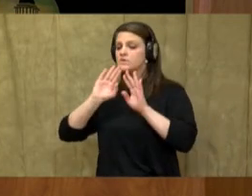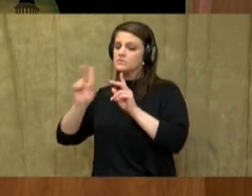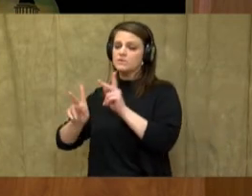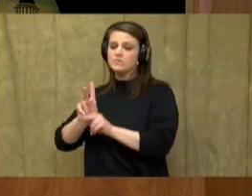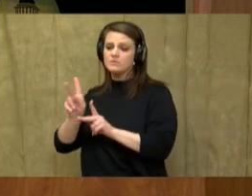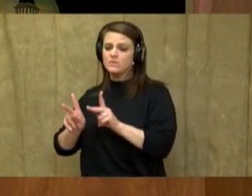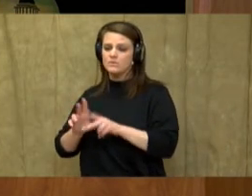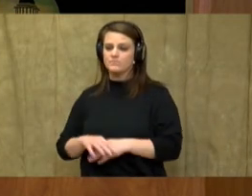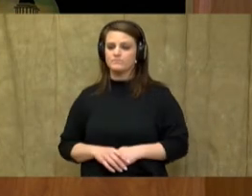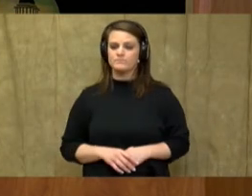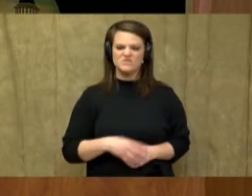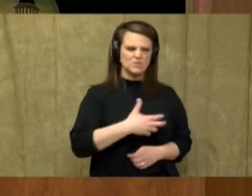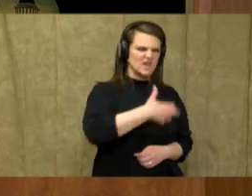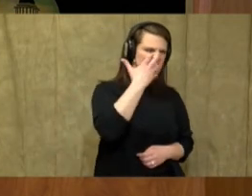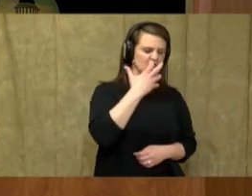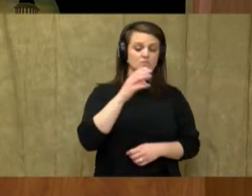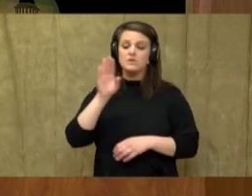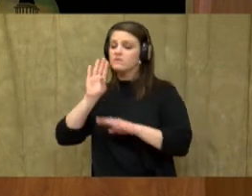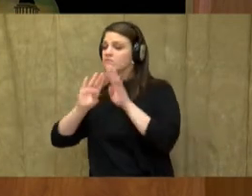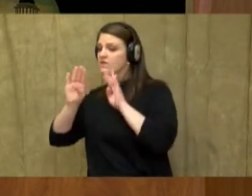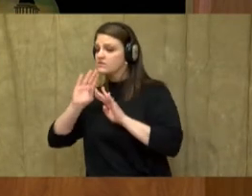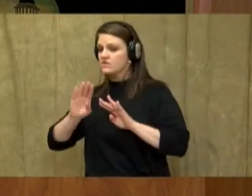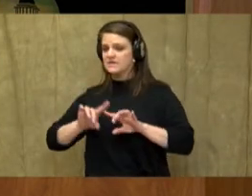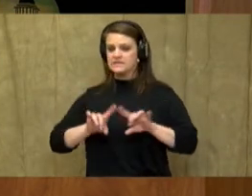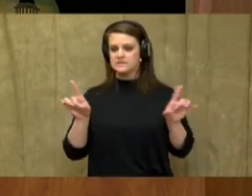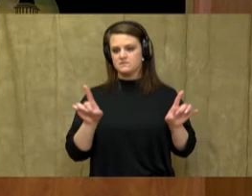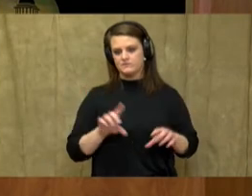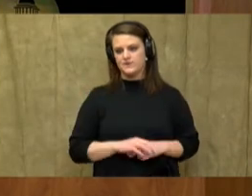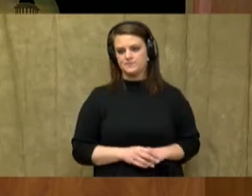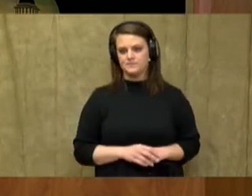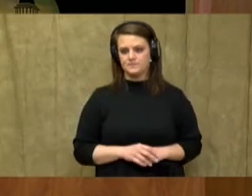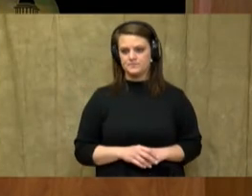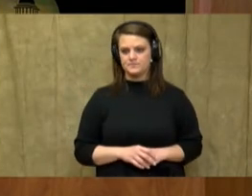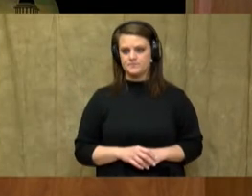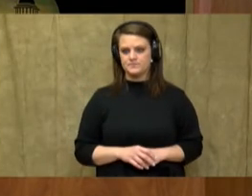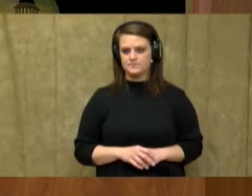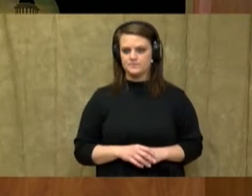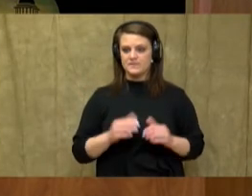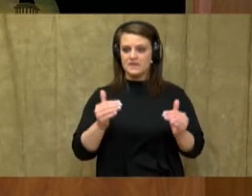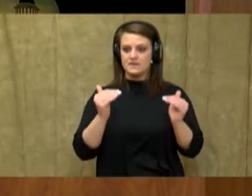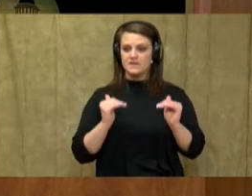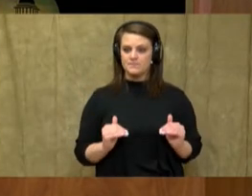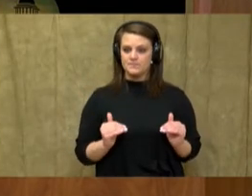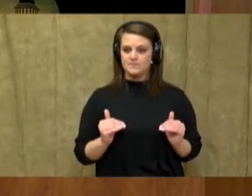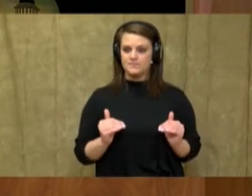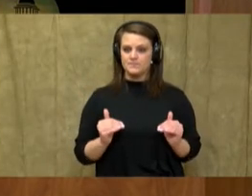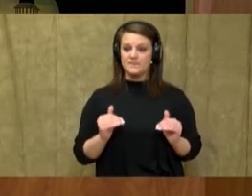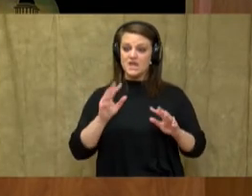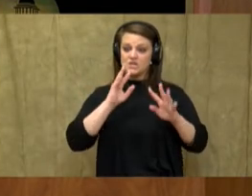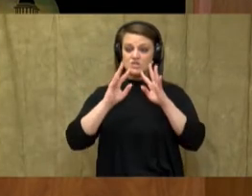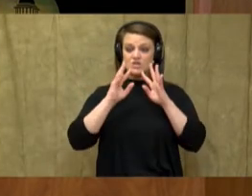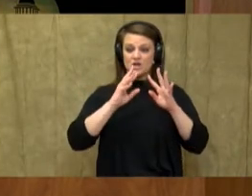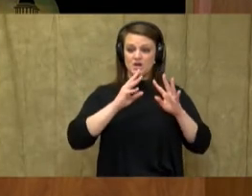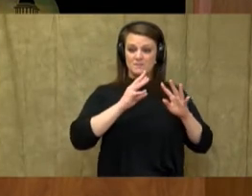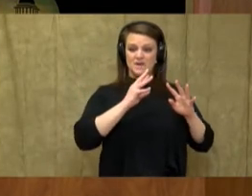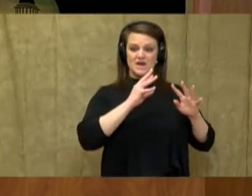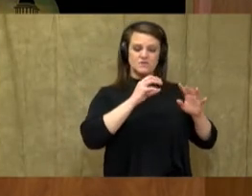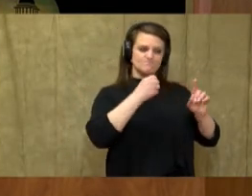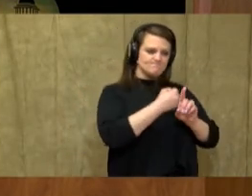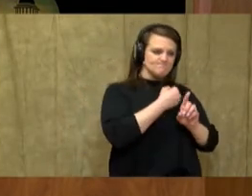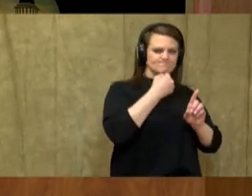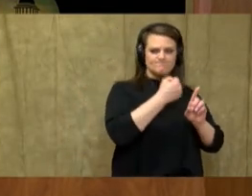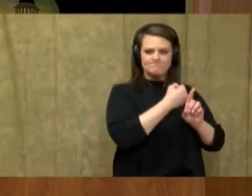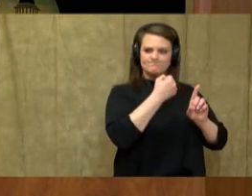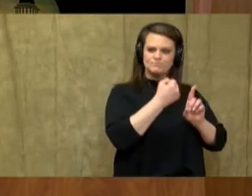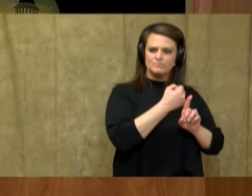citizens. Okay, and how they worked. The next ones, okay, it's talking about the violence came to a peak.